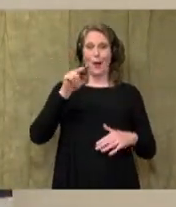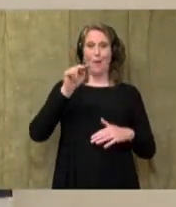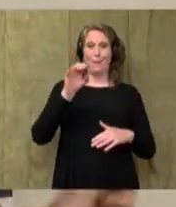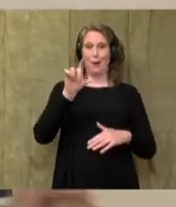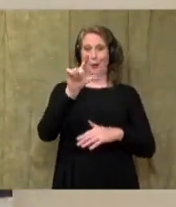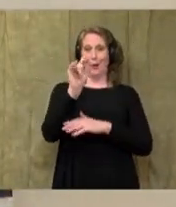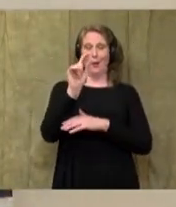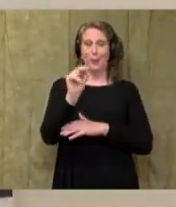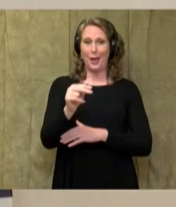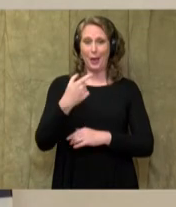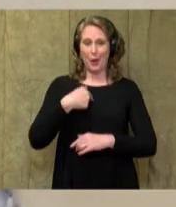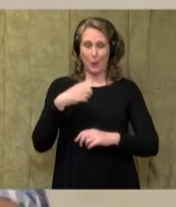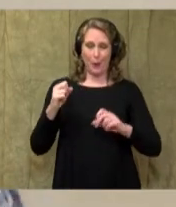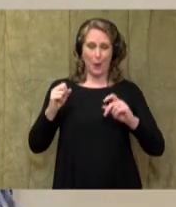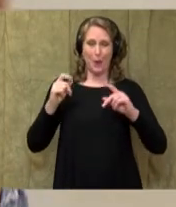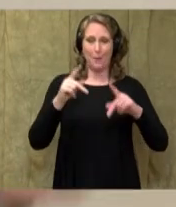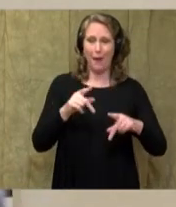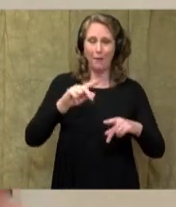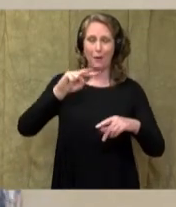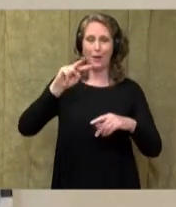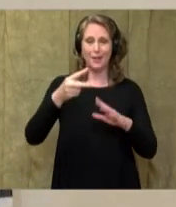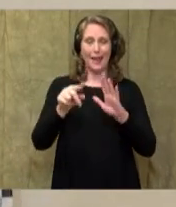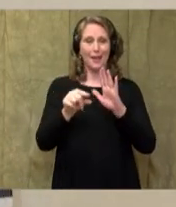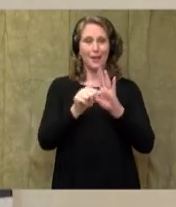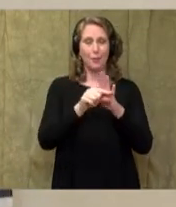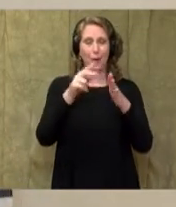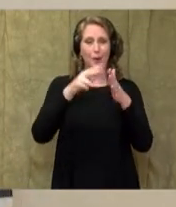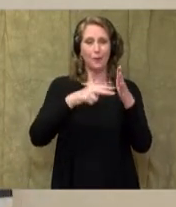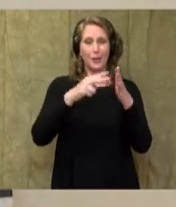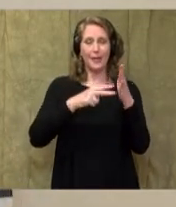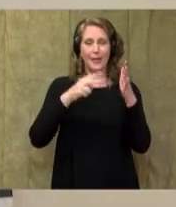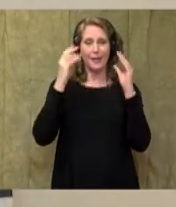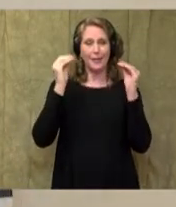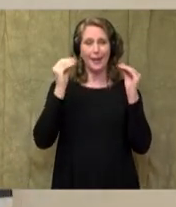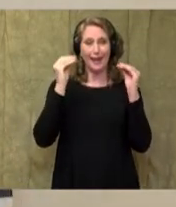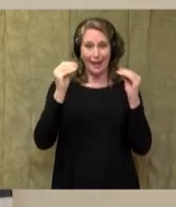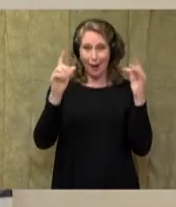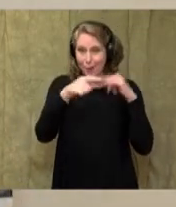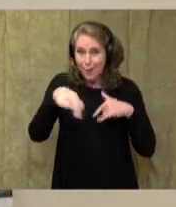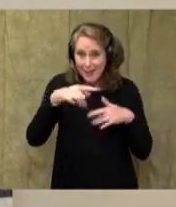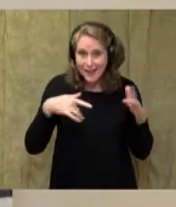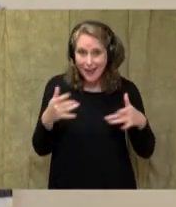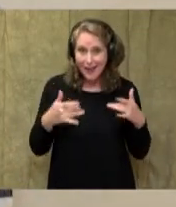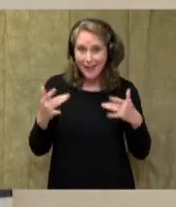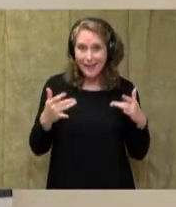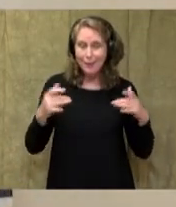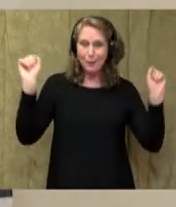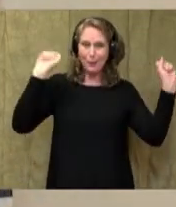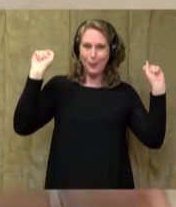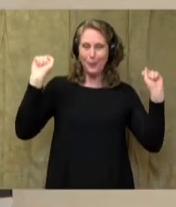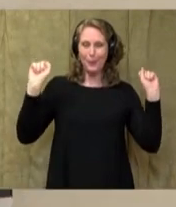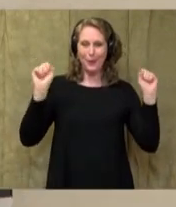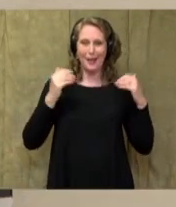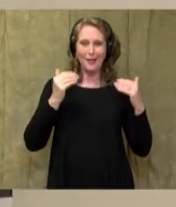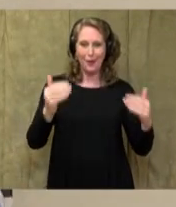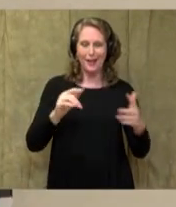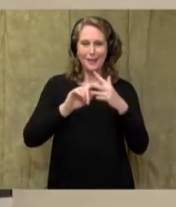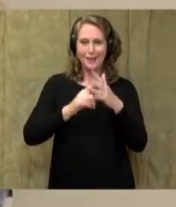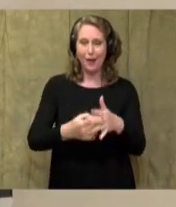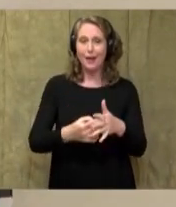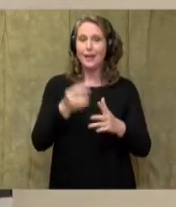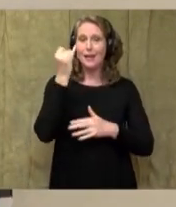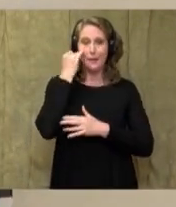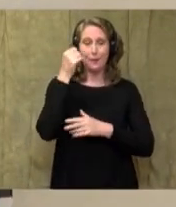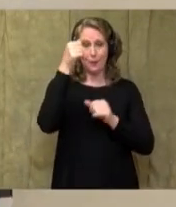Olin, and we are back for our second grade reading lesson. Are y'all excited? Woohoo! Let's get going. All right, so